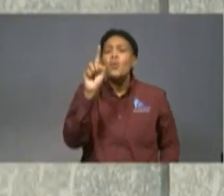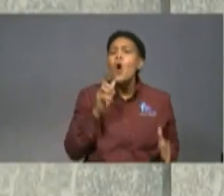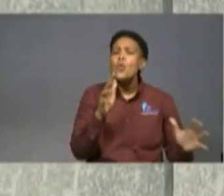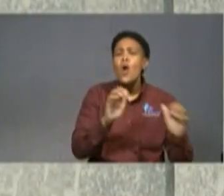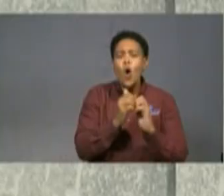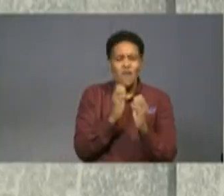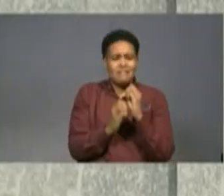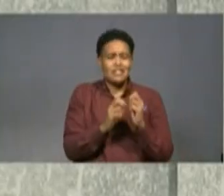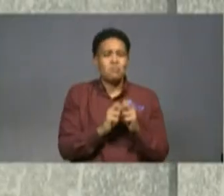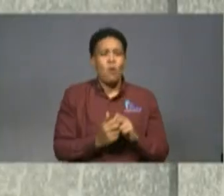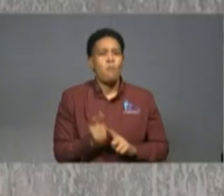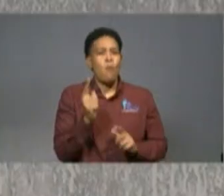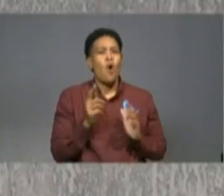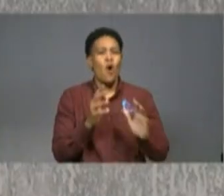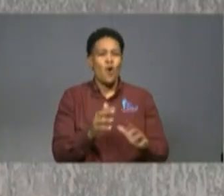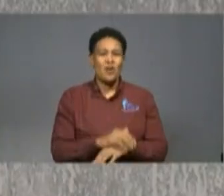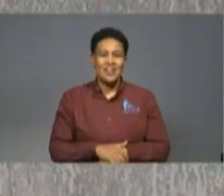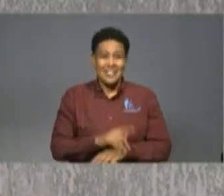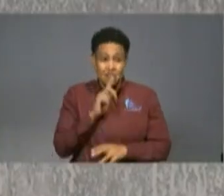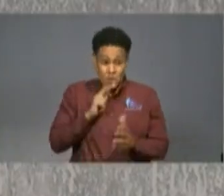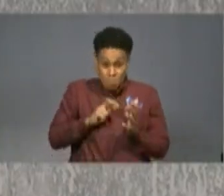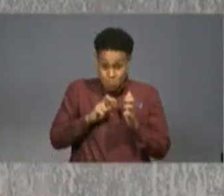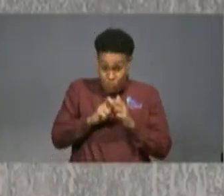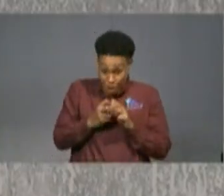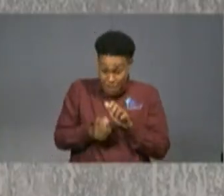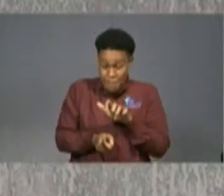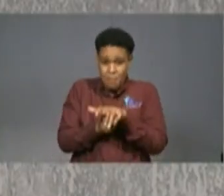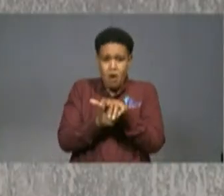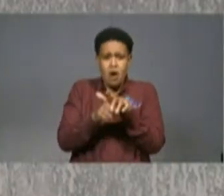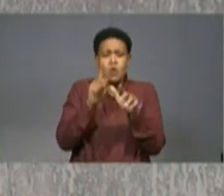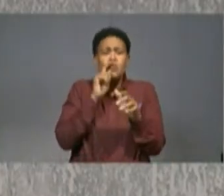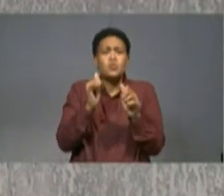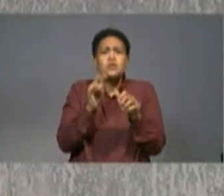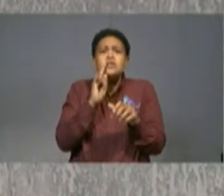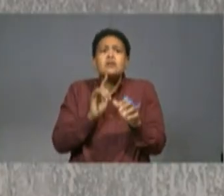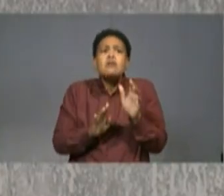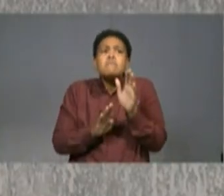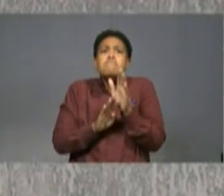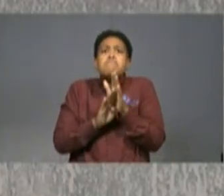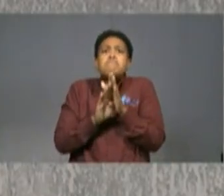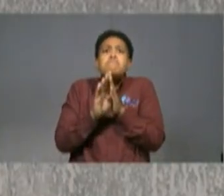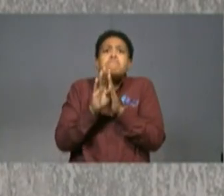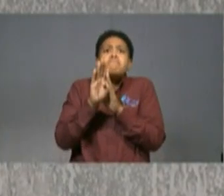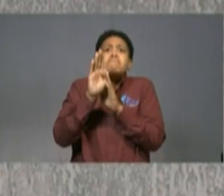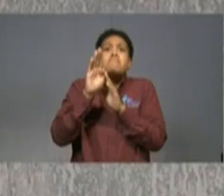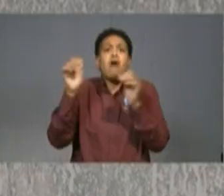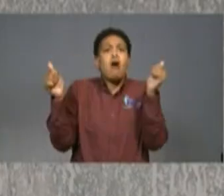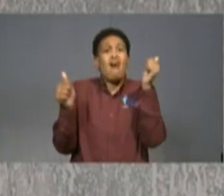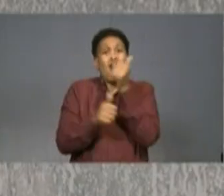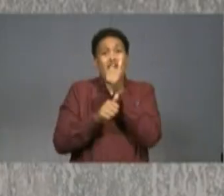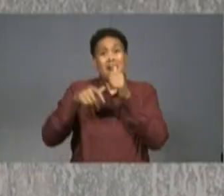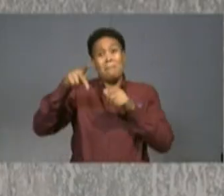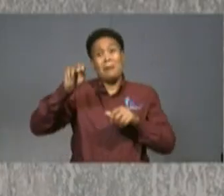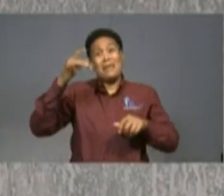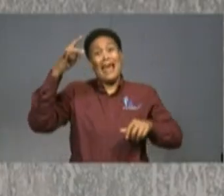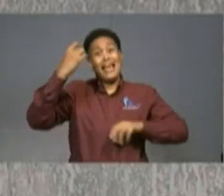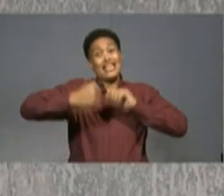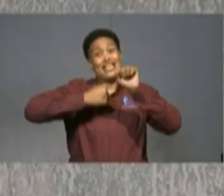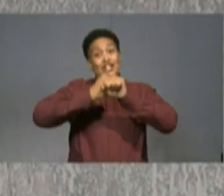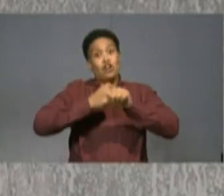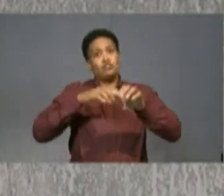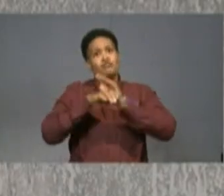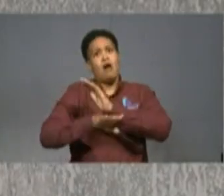problem, an intractable problem which rose significantly under the PNP's 18 years. In fact, it was under their